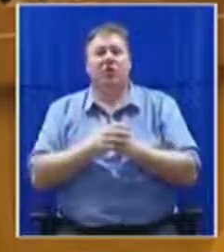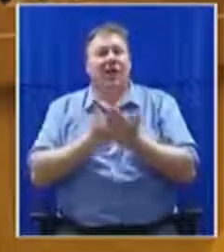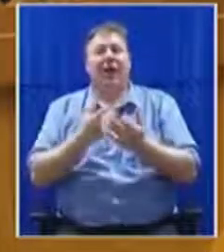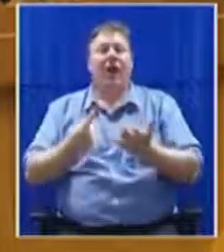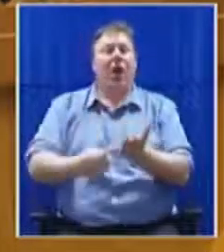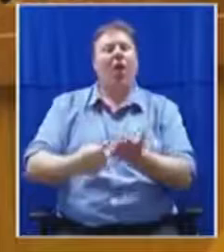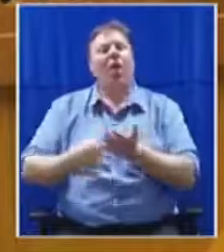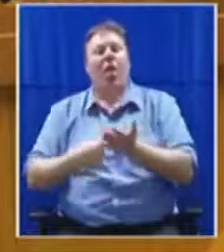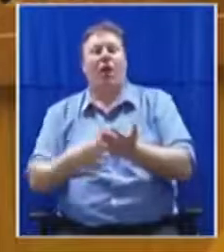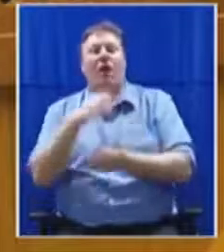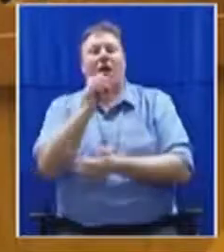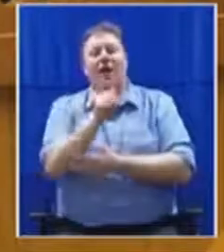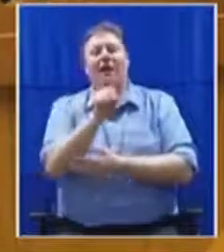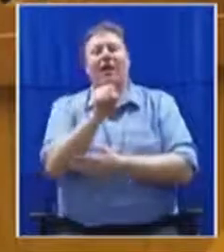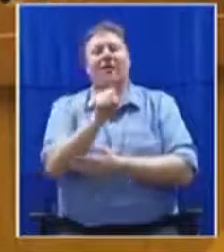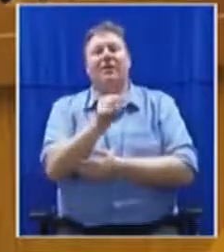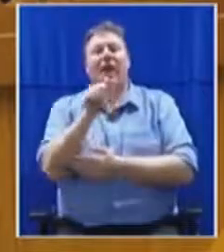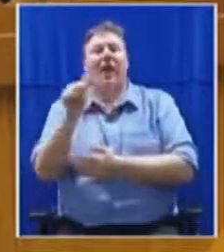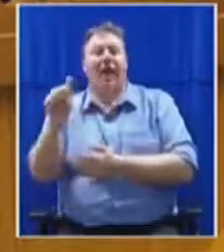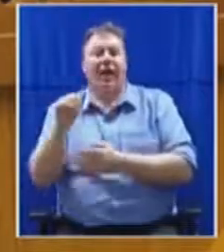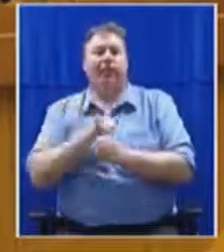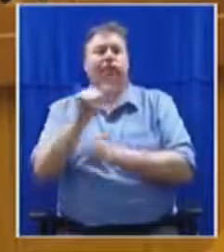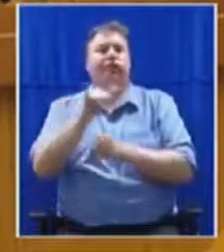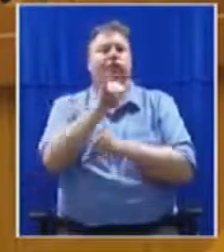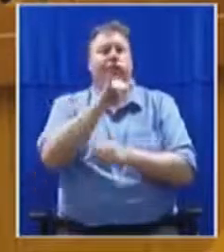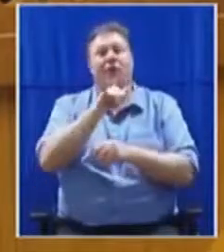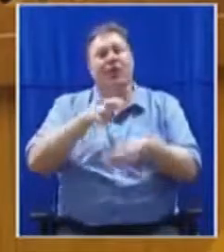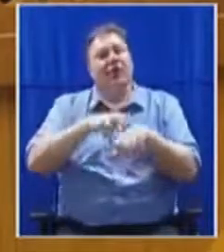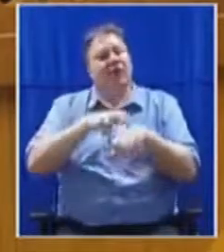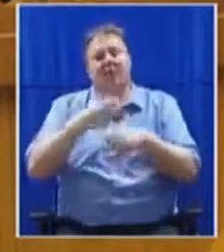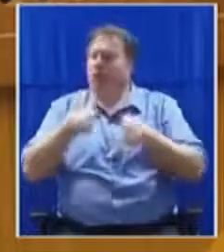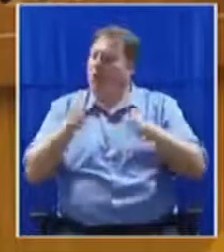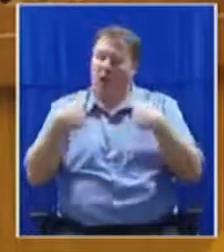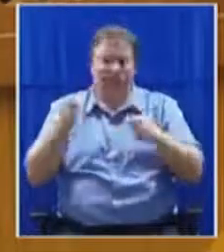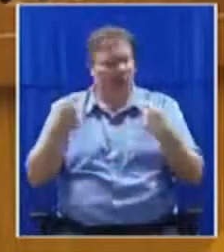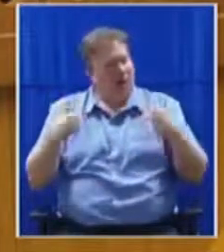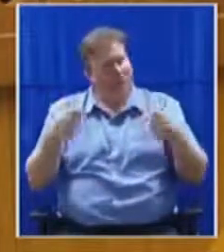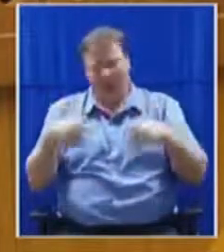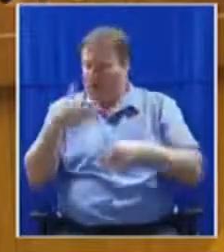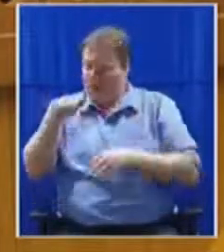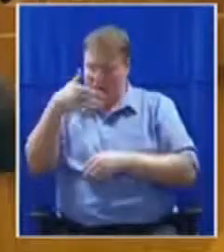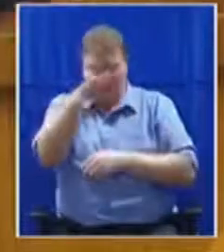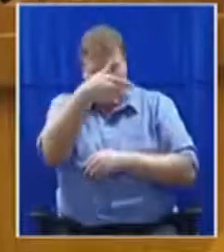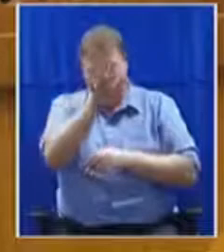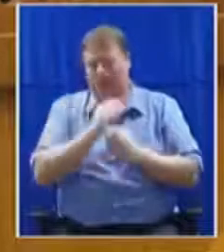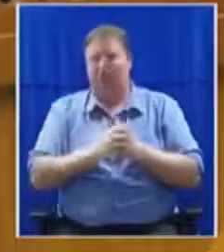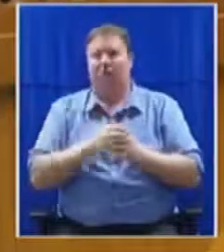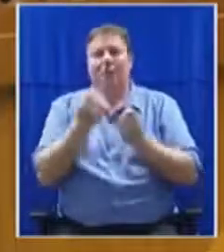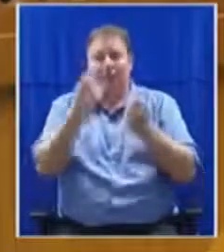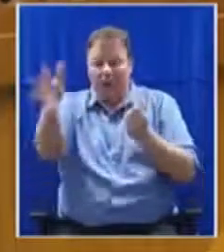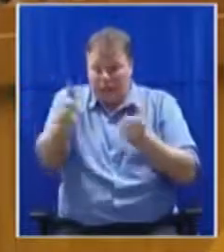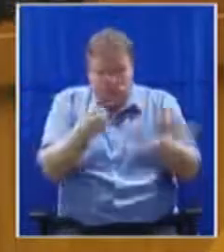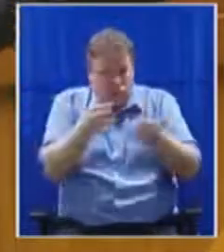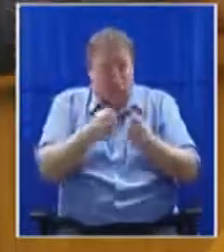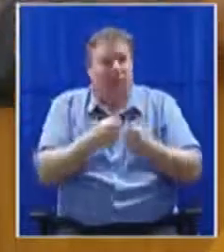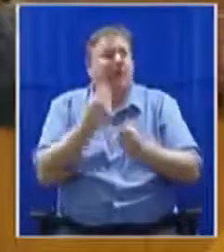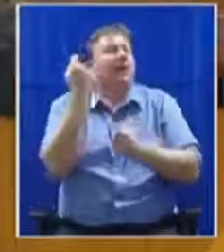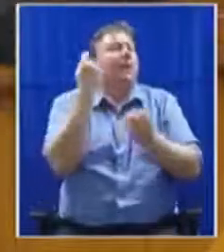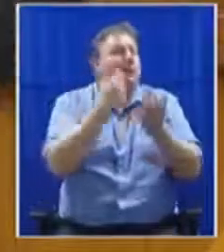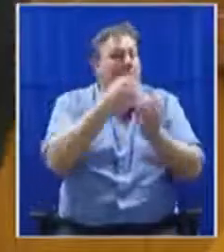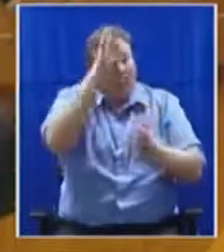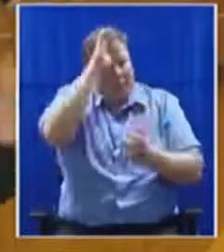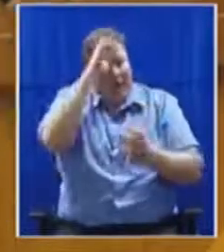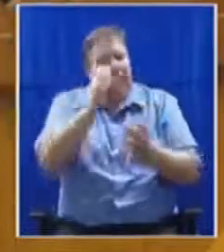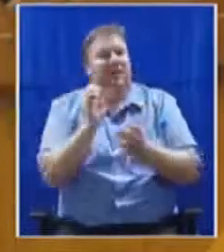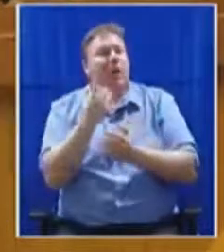want. It's about time that we start selling it off, get an equity partner so that we can take that money and give it to the police in Gauteng